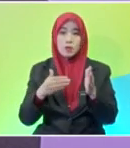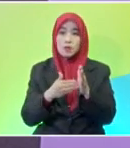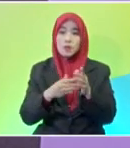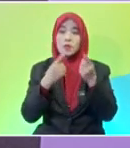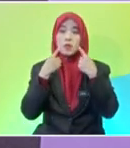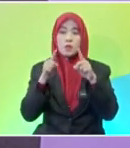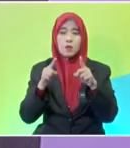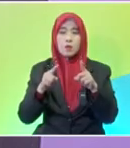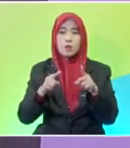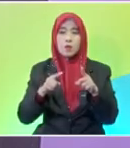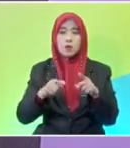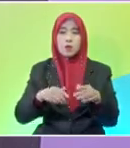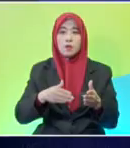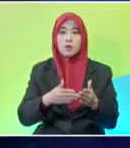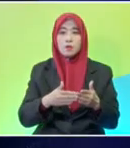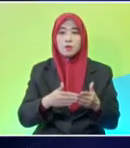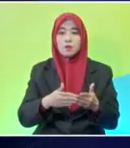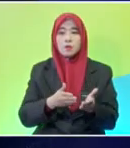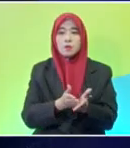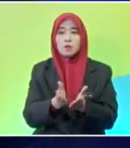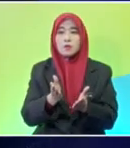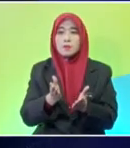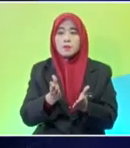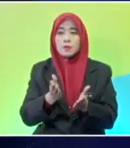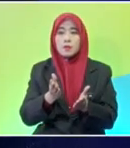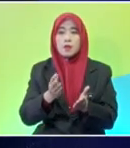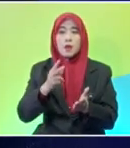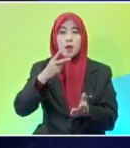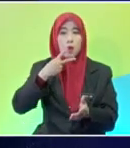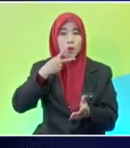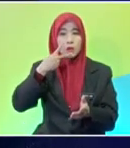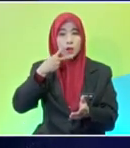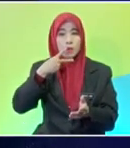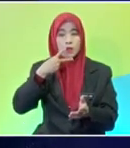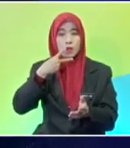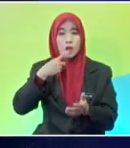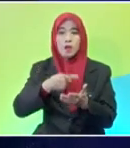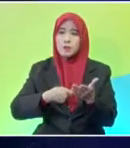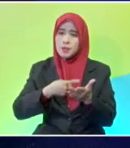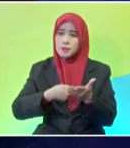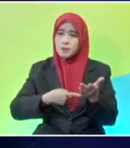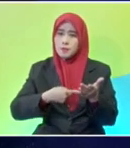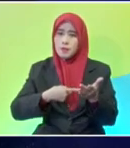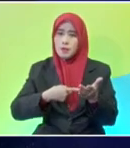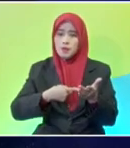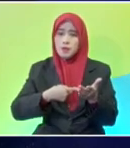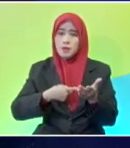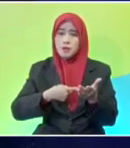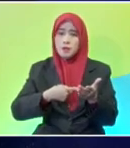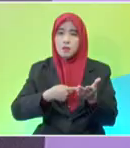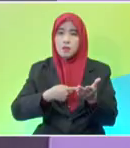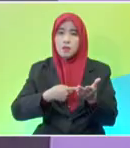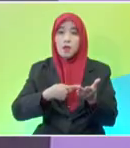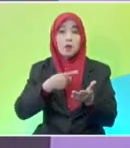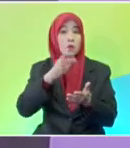Next is vitamins. Vitamins, teacher, I think we can put it near the watermelon